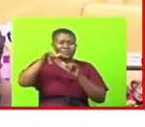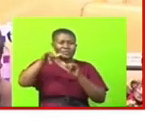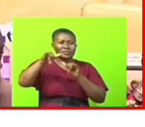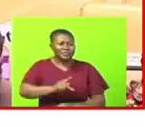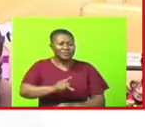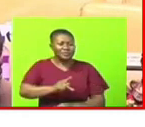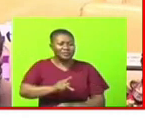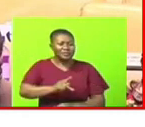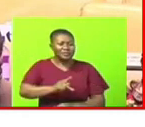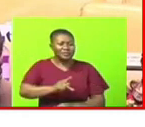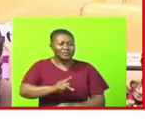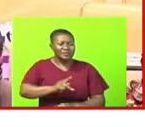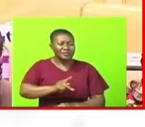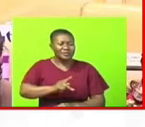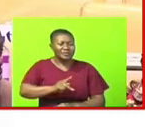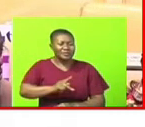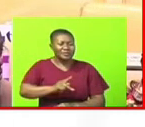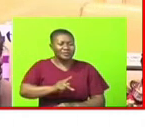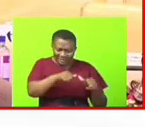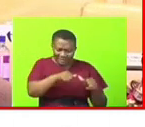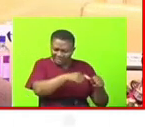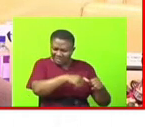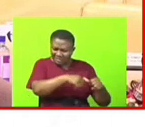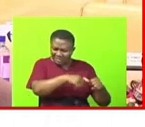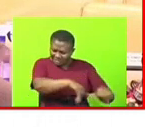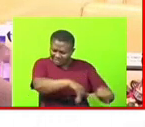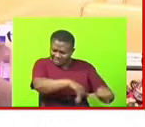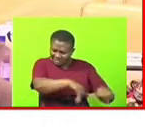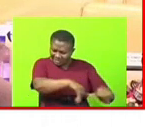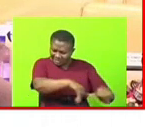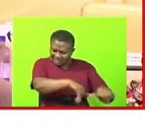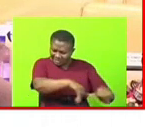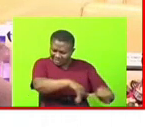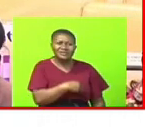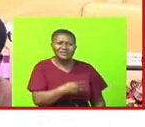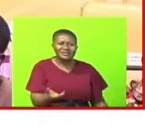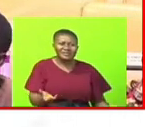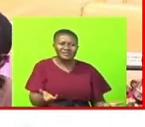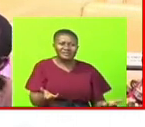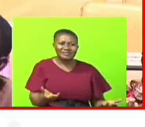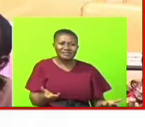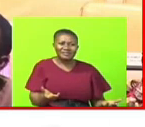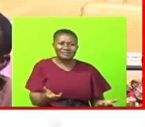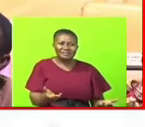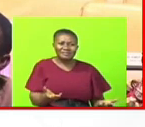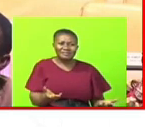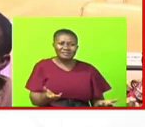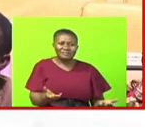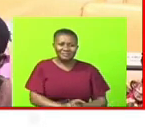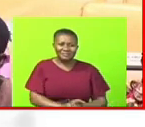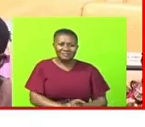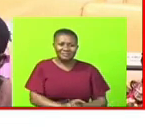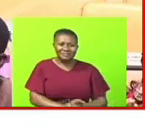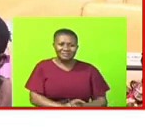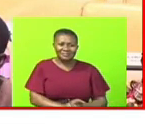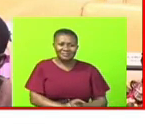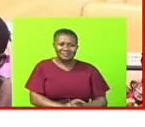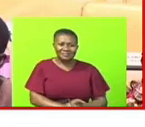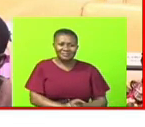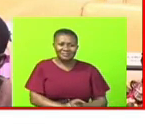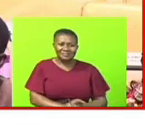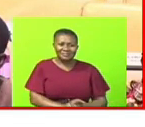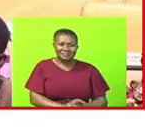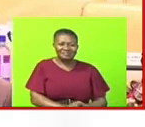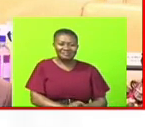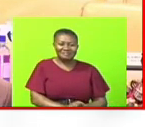happening here and there. I know, but the whole point is that the law says they